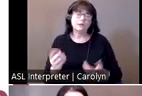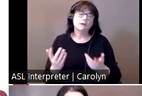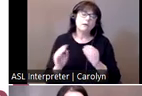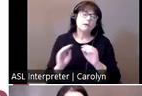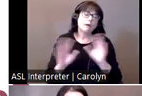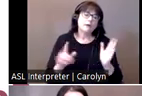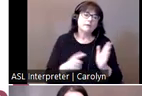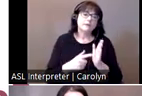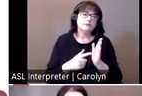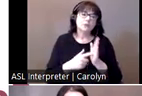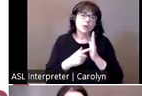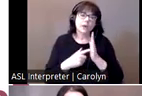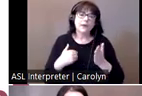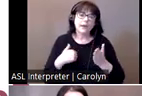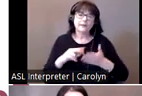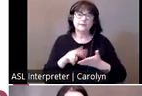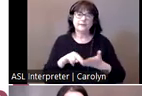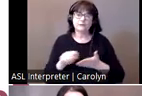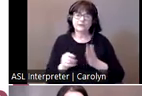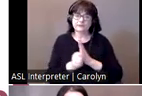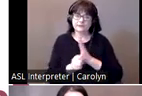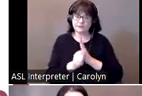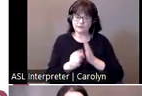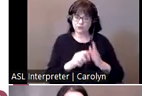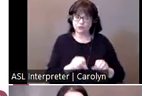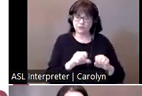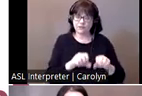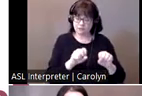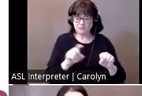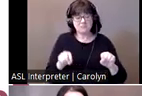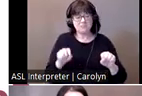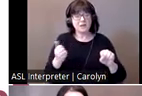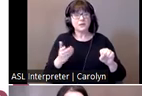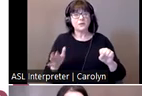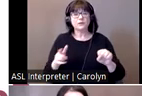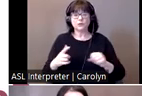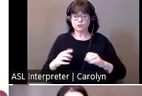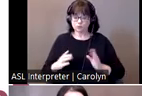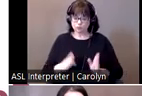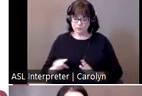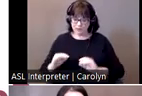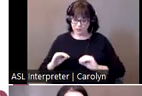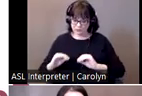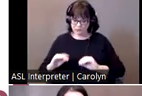to pursue a micro-credential. So it's another way of preparing students for something, preparing learners for something.